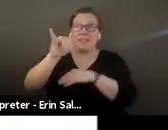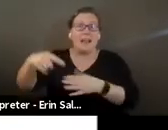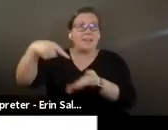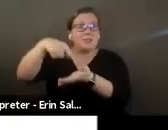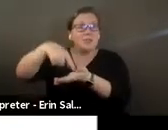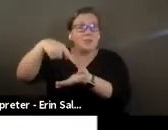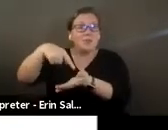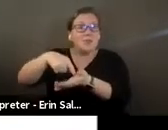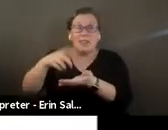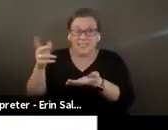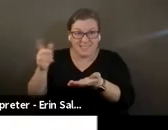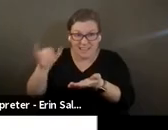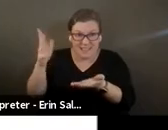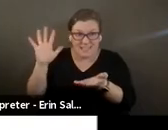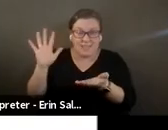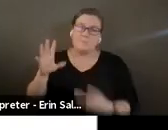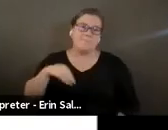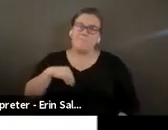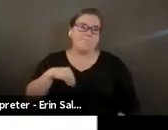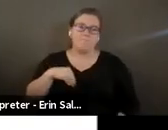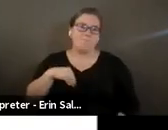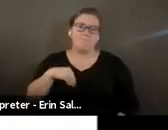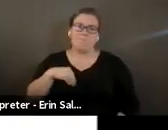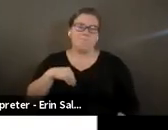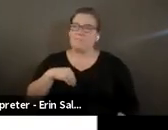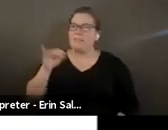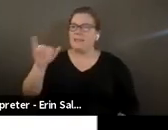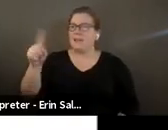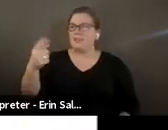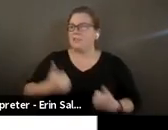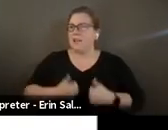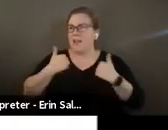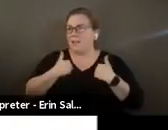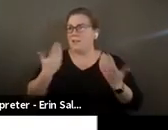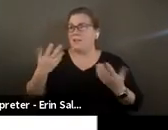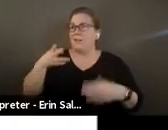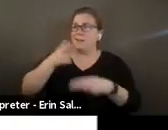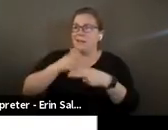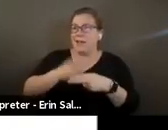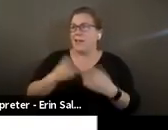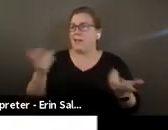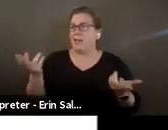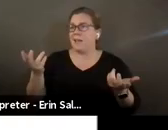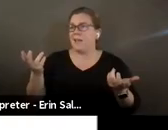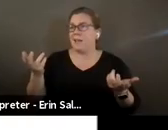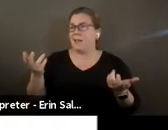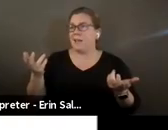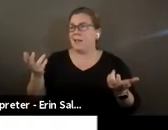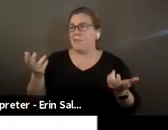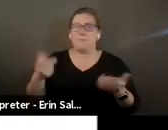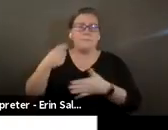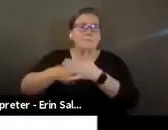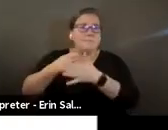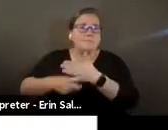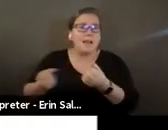that will not be accepted. That's just showing an address and a name, and there may be a price of what